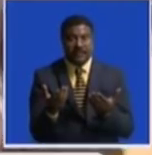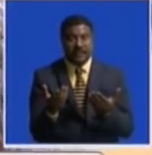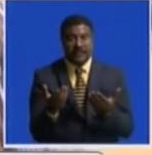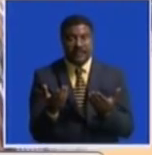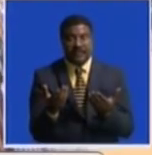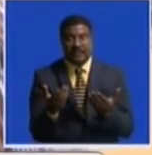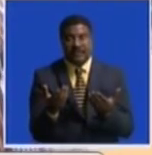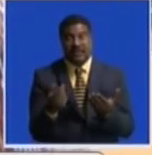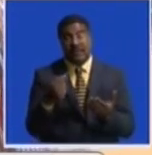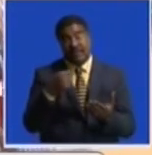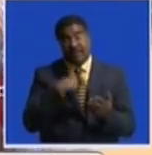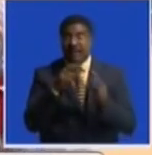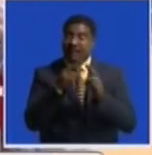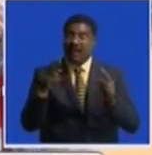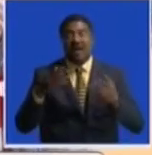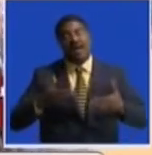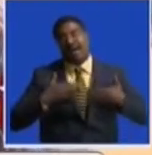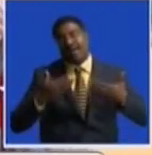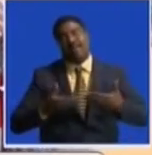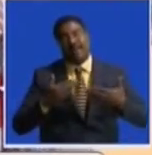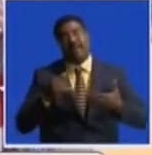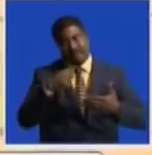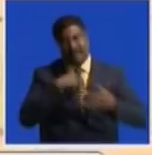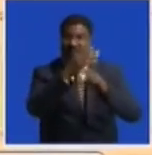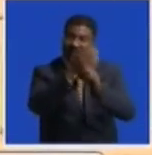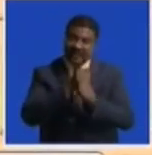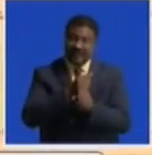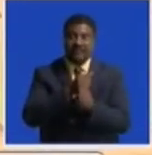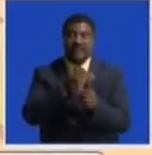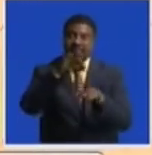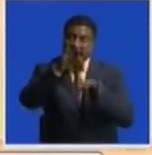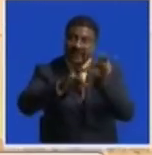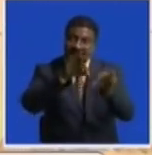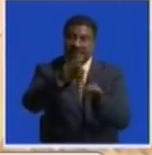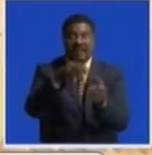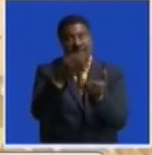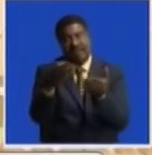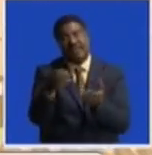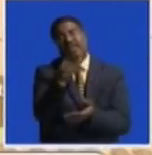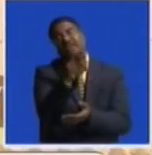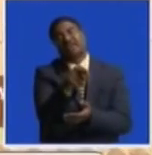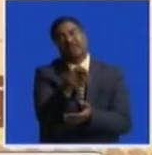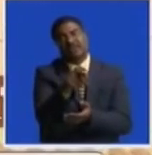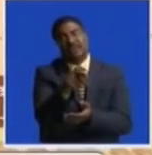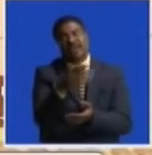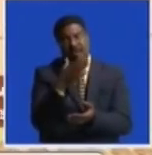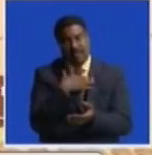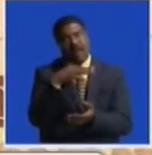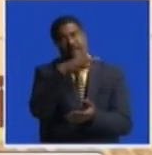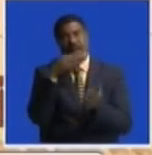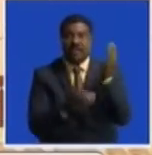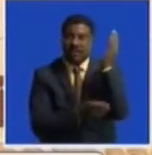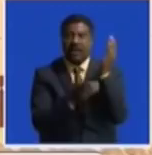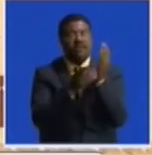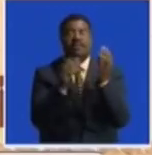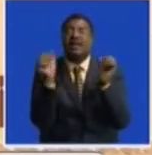kwa makola ine pangana na suyo lingavanalo afumako hapa nyumba iruta vindu vipita so but church ya